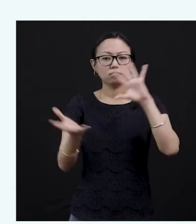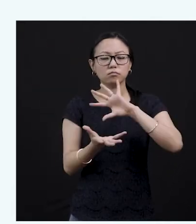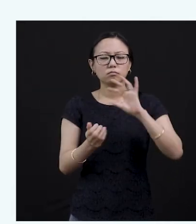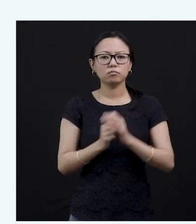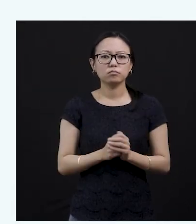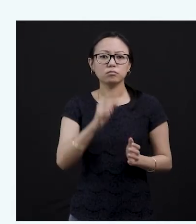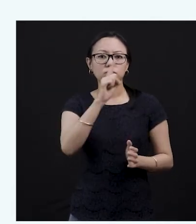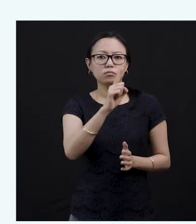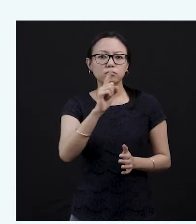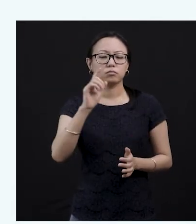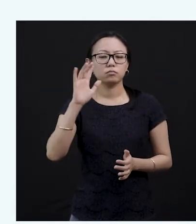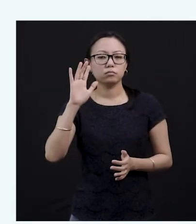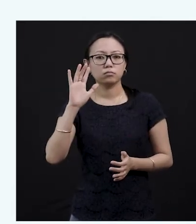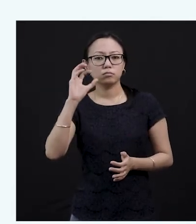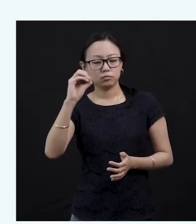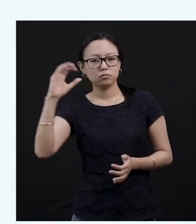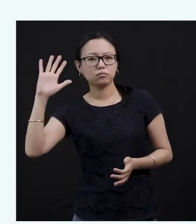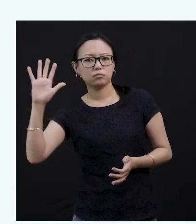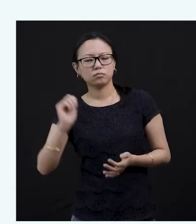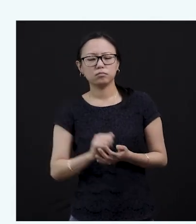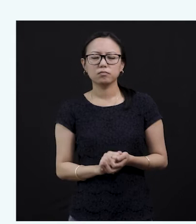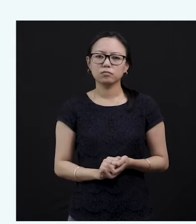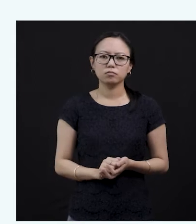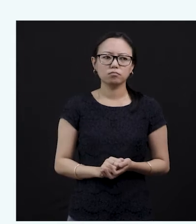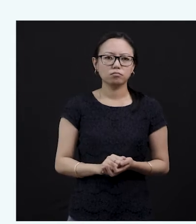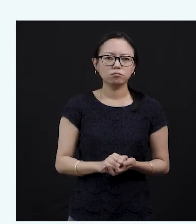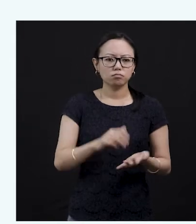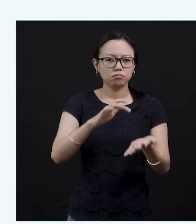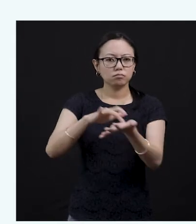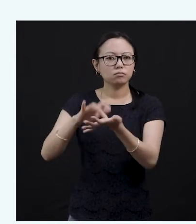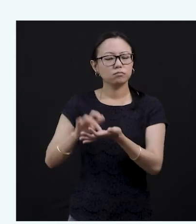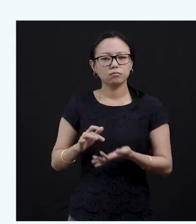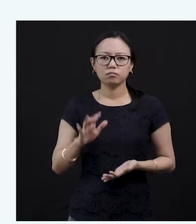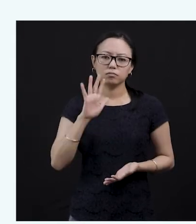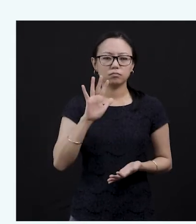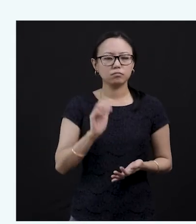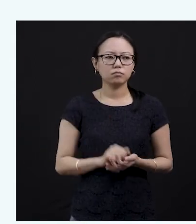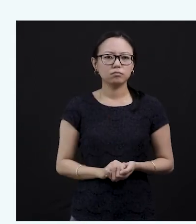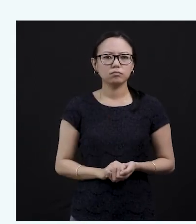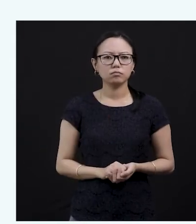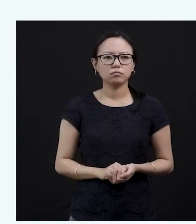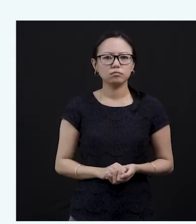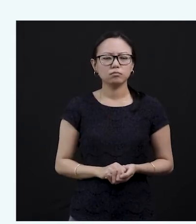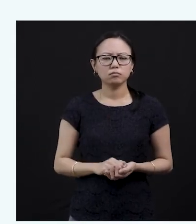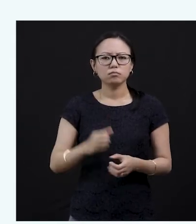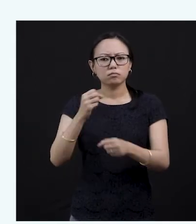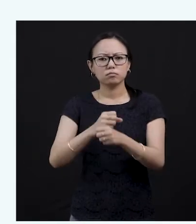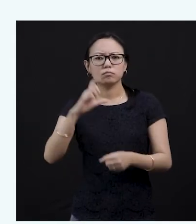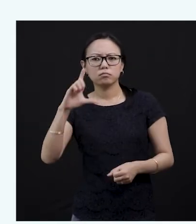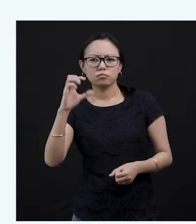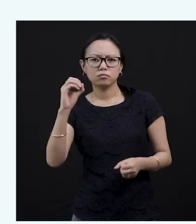195 countries, and it's very difficult to find in a globe, right? A globe is small and it will be